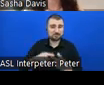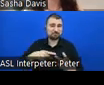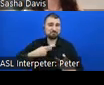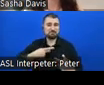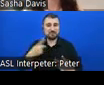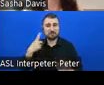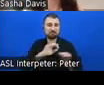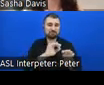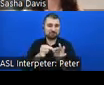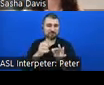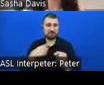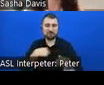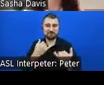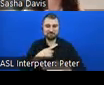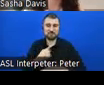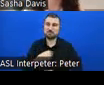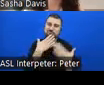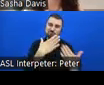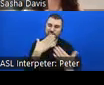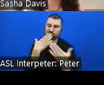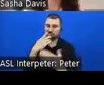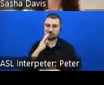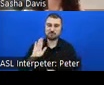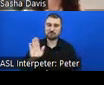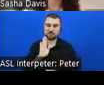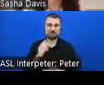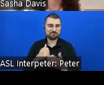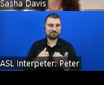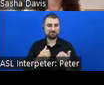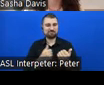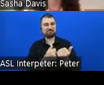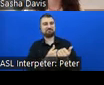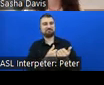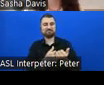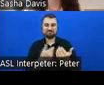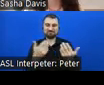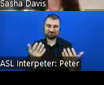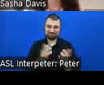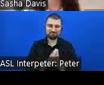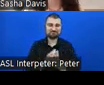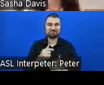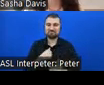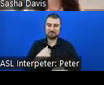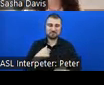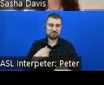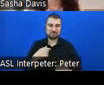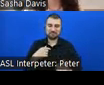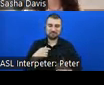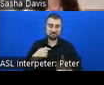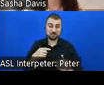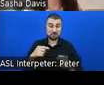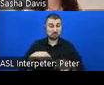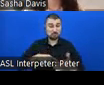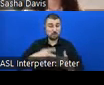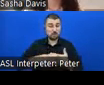for interpreting for us today. We're so grateful for your assistance. I've been enjoying this program since it